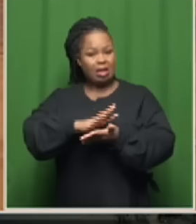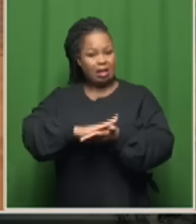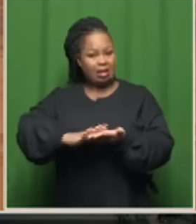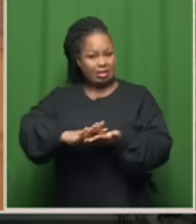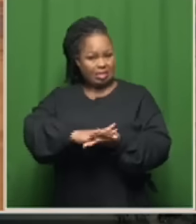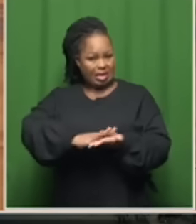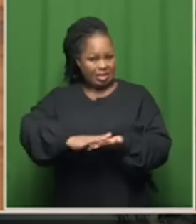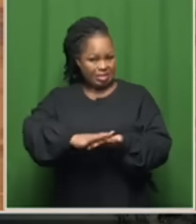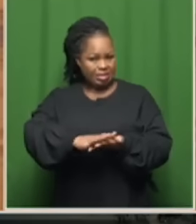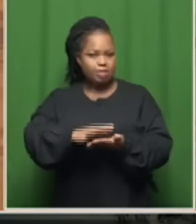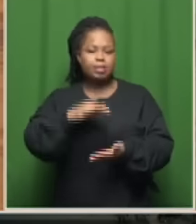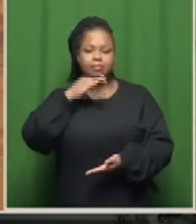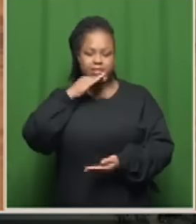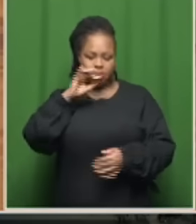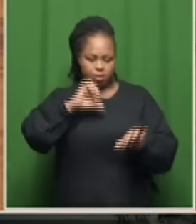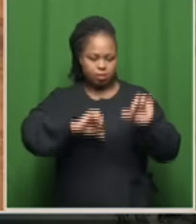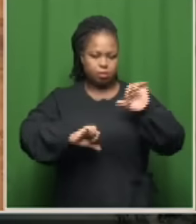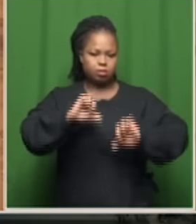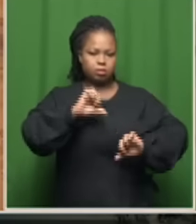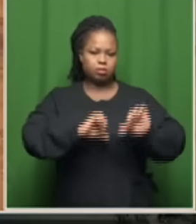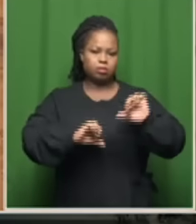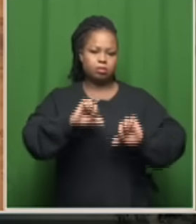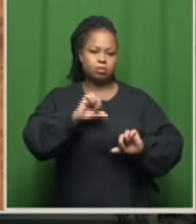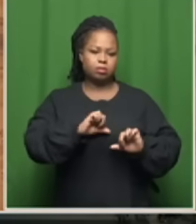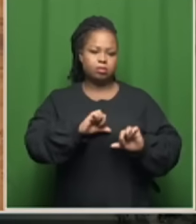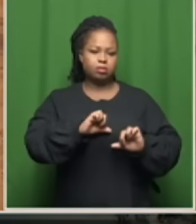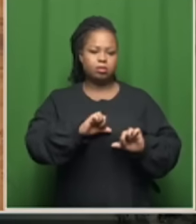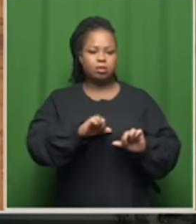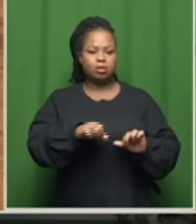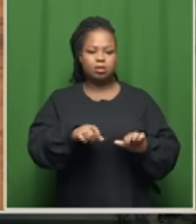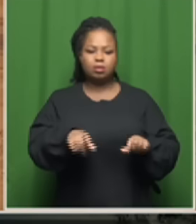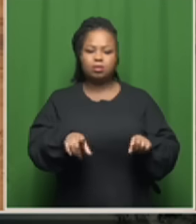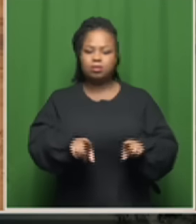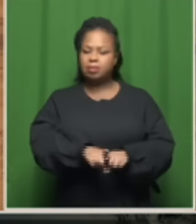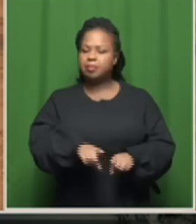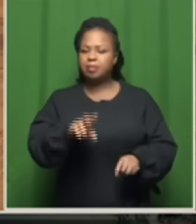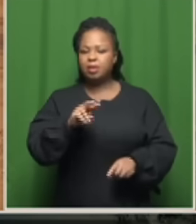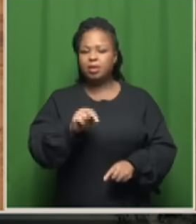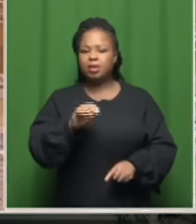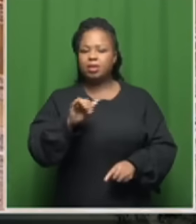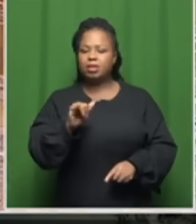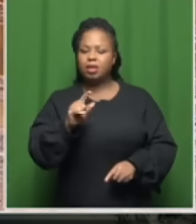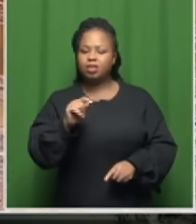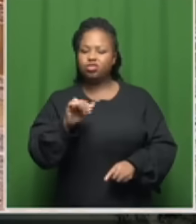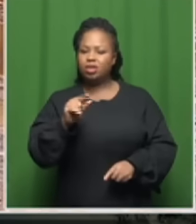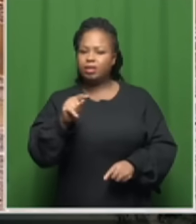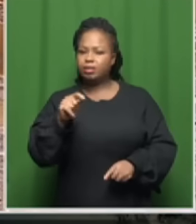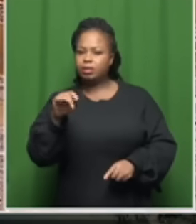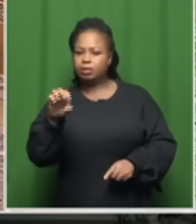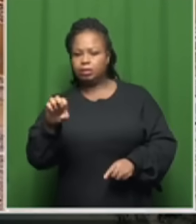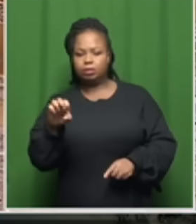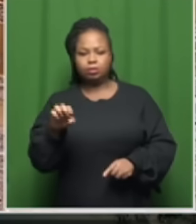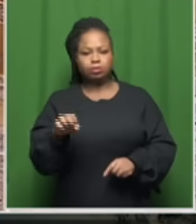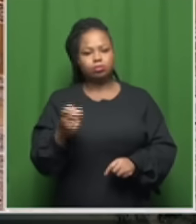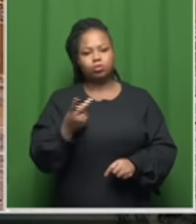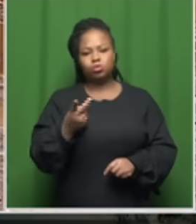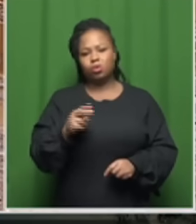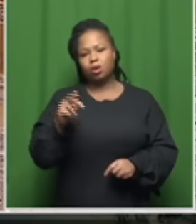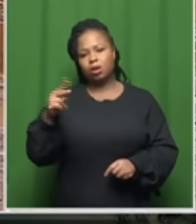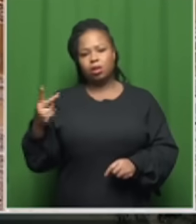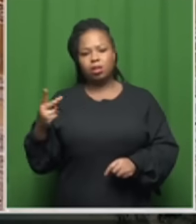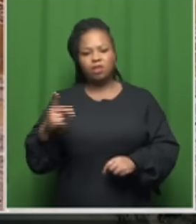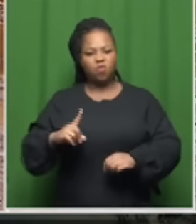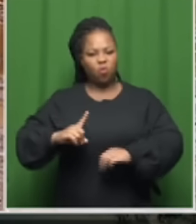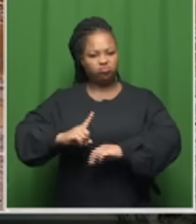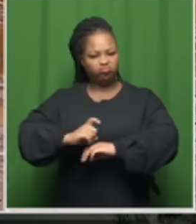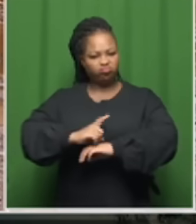of chemicals, heavy metals like iron, nitrates, and others that will cause problems. And then the issues of bacteria that